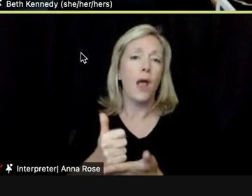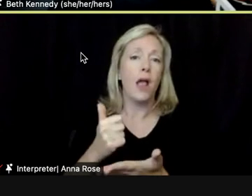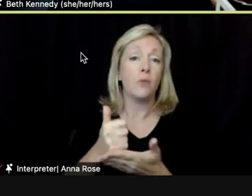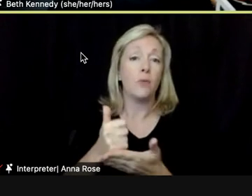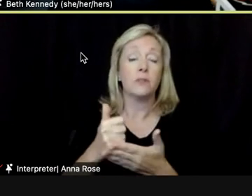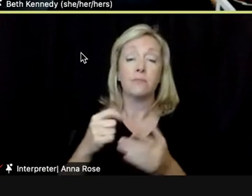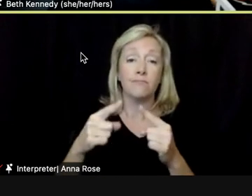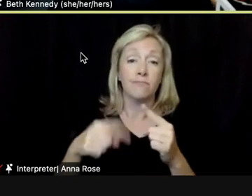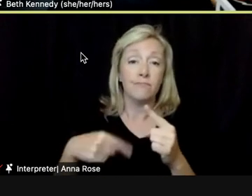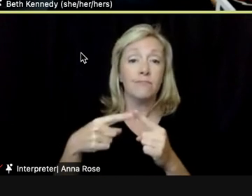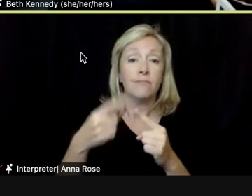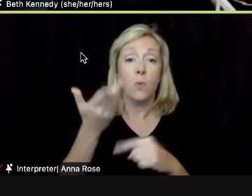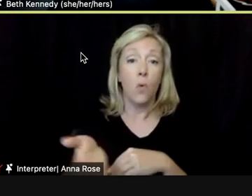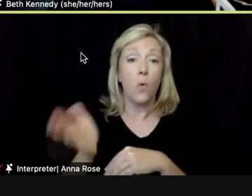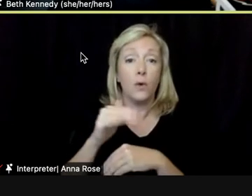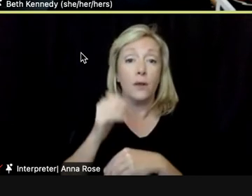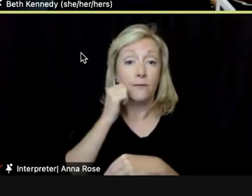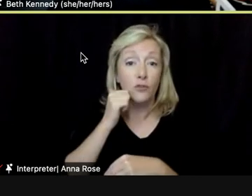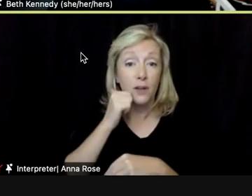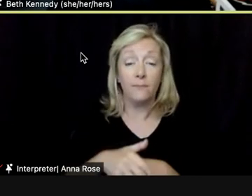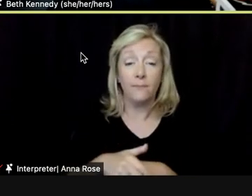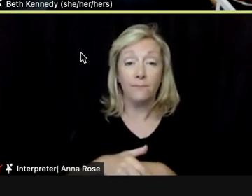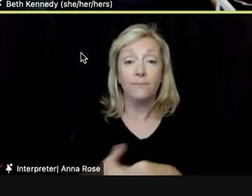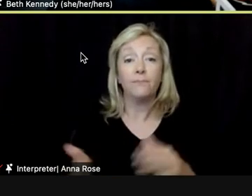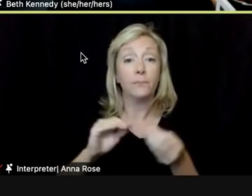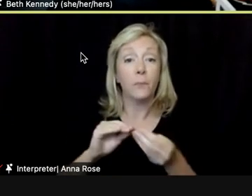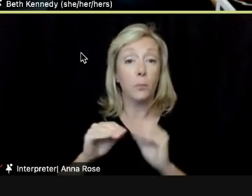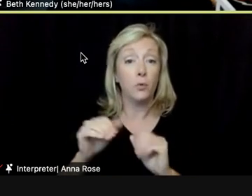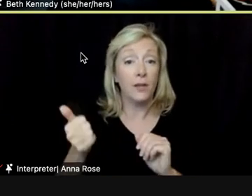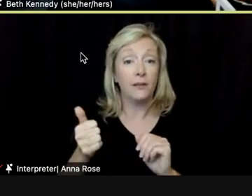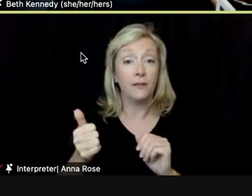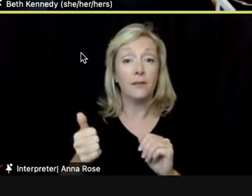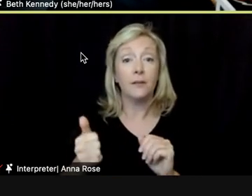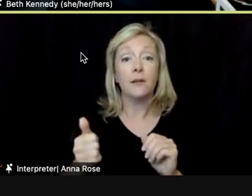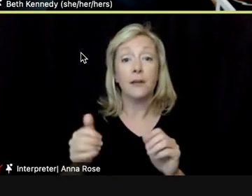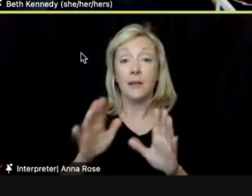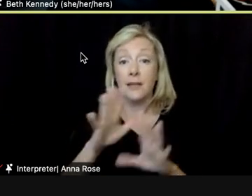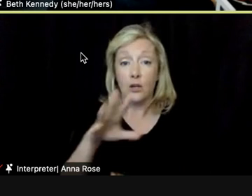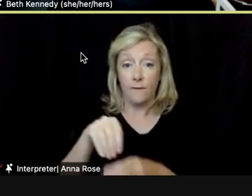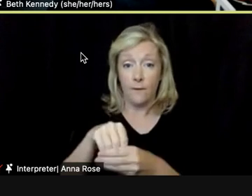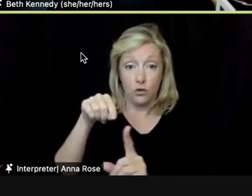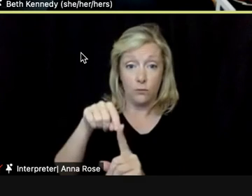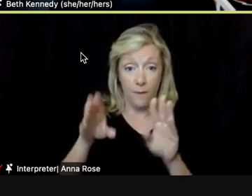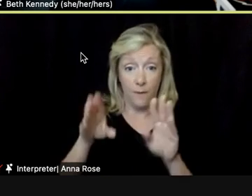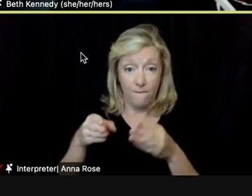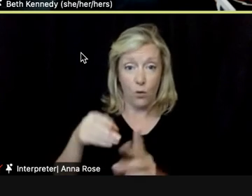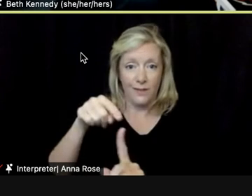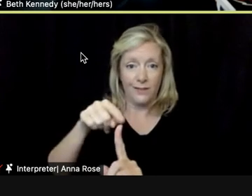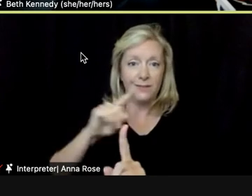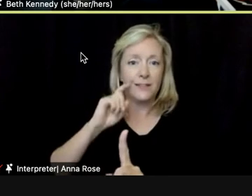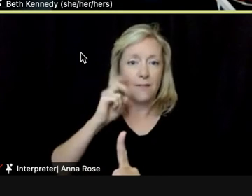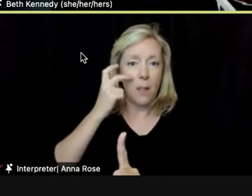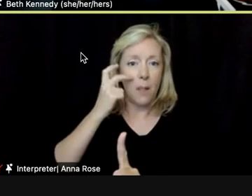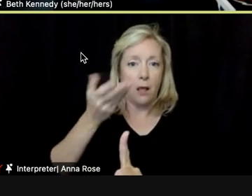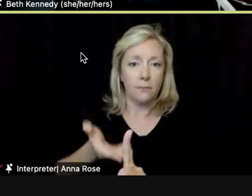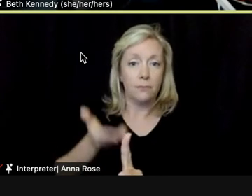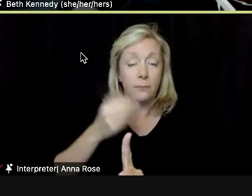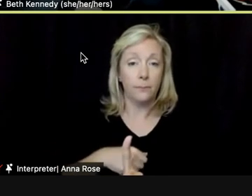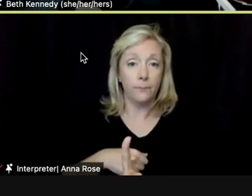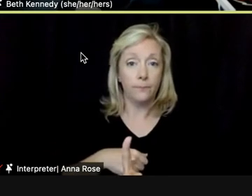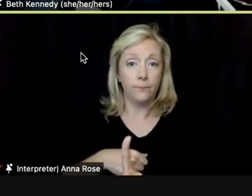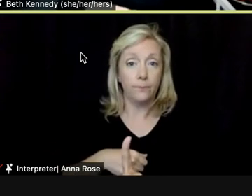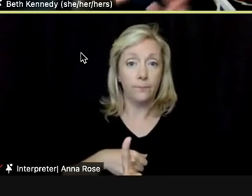Then focus, number 10, focus of intervention should always be on the person who's deafblind. So the intervener is